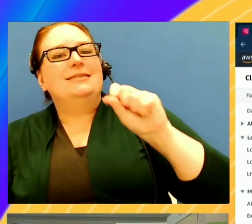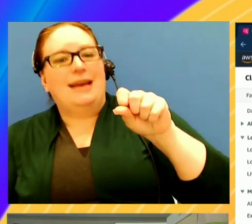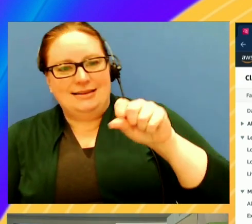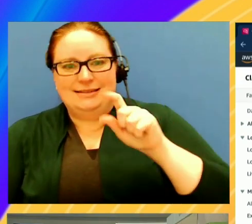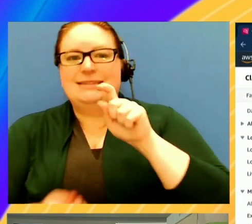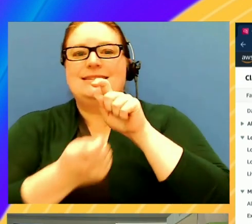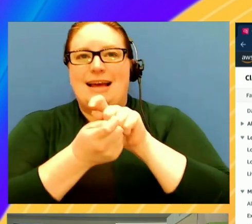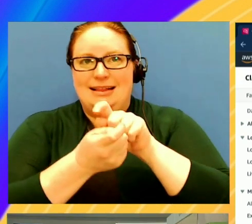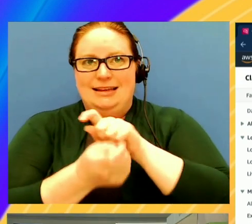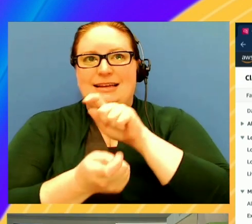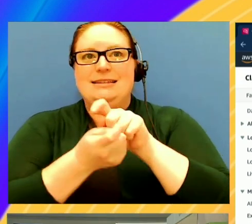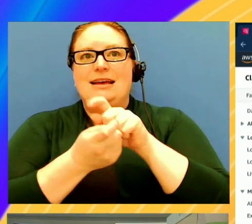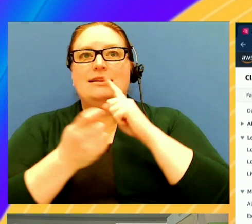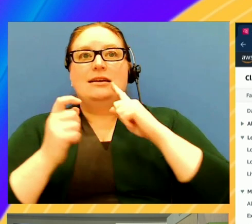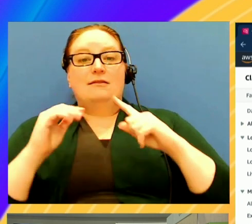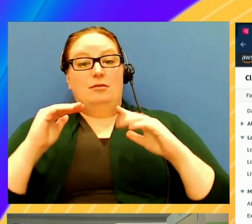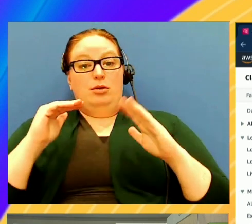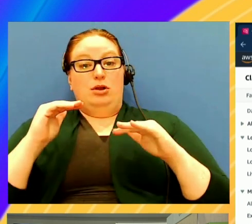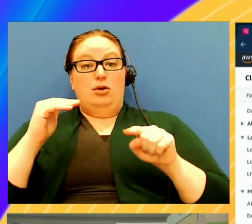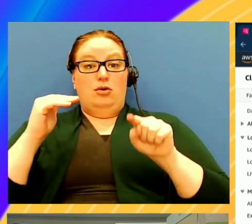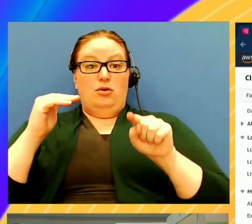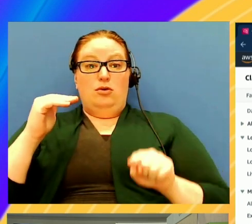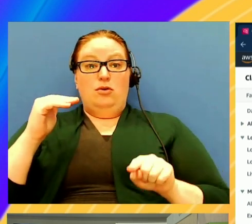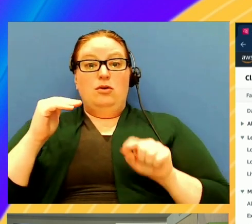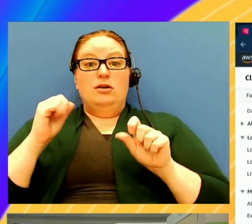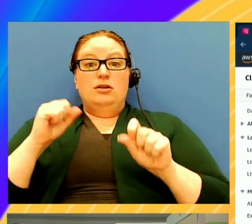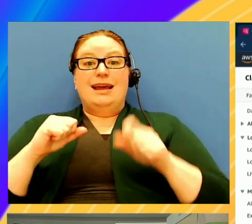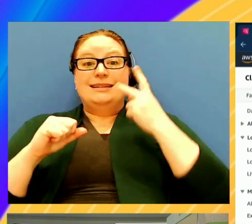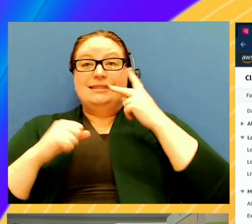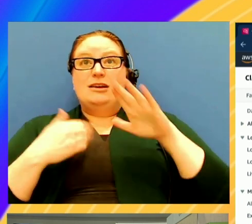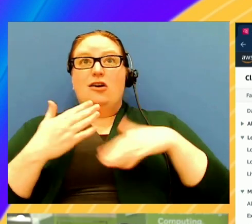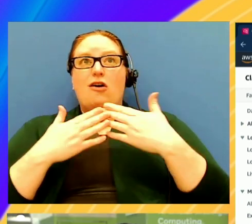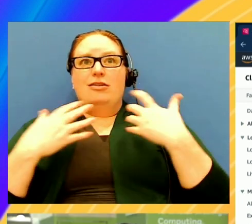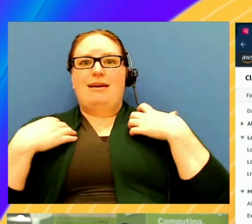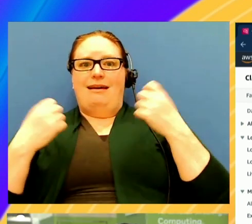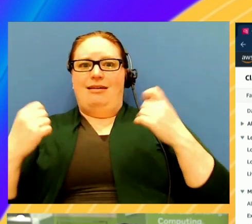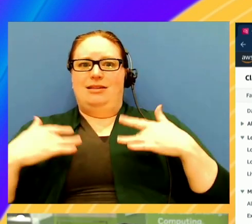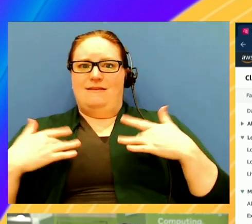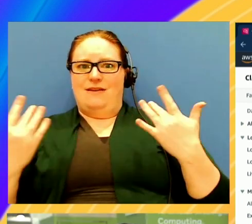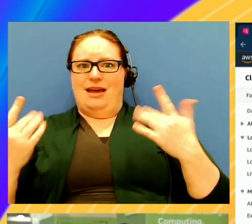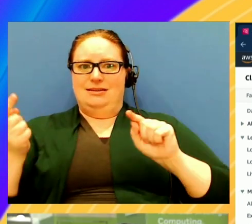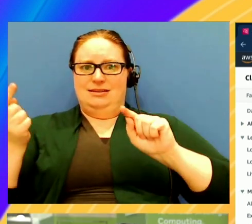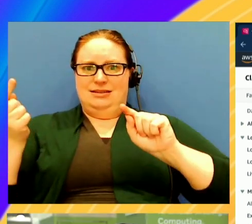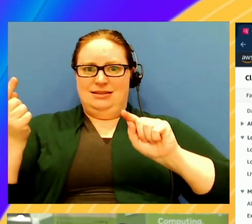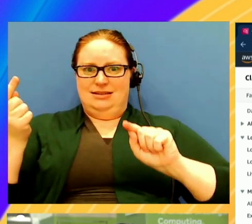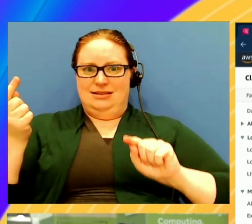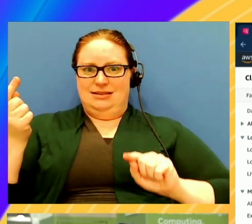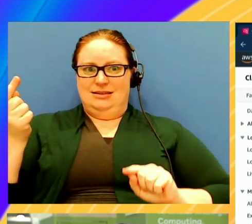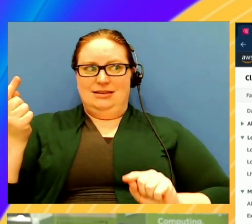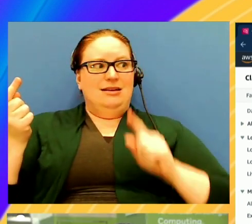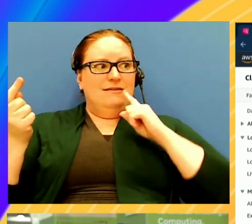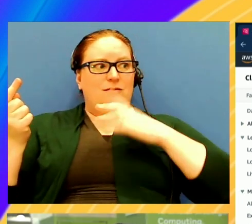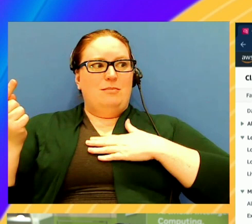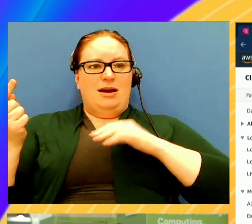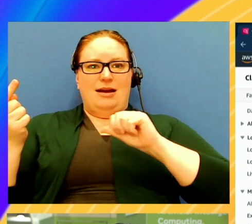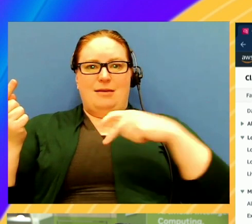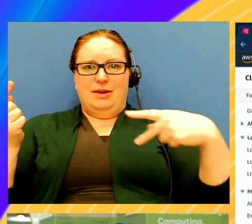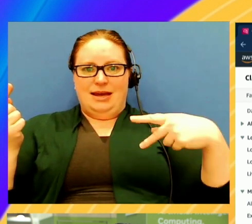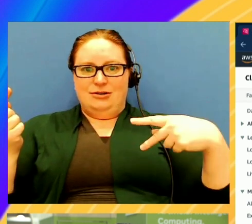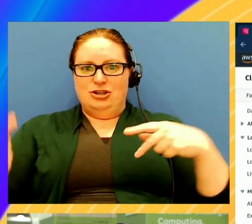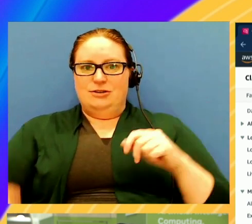if you scroll below, you can see all the health events that's actually populating for my application.